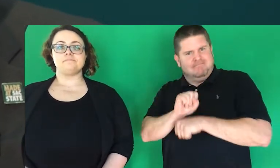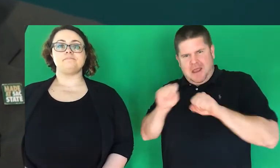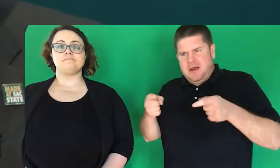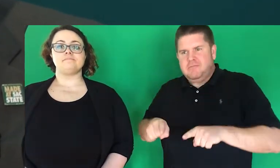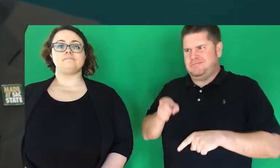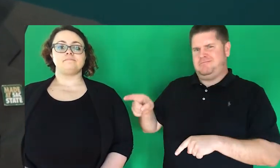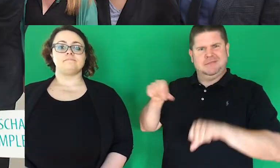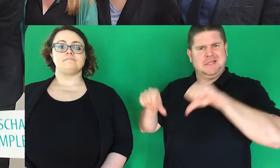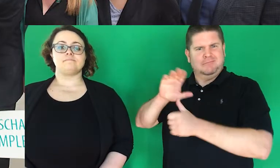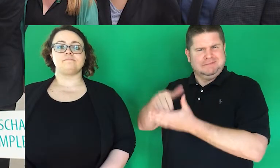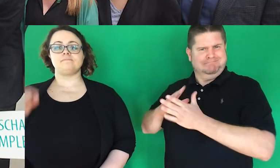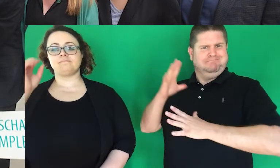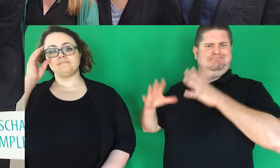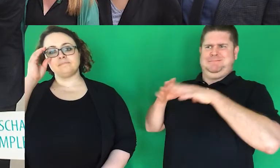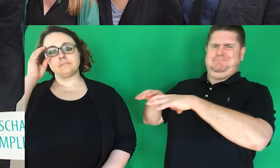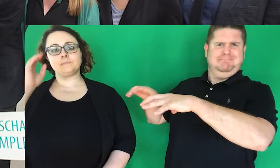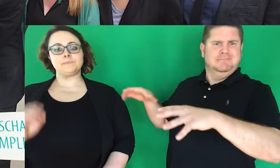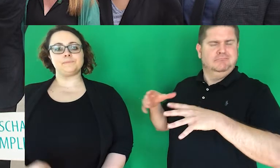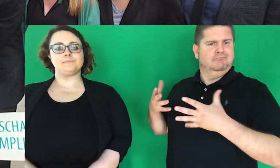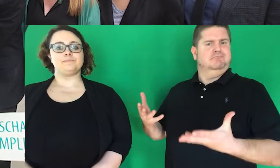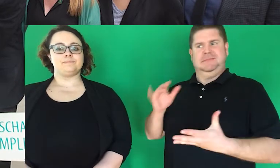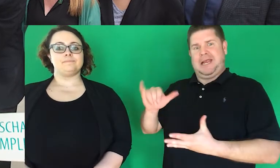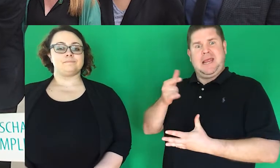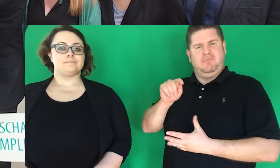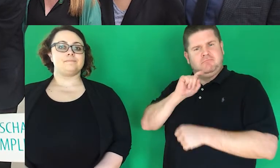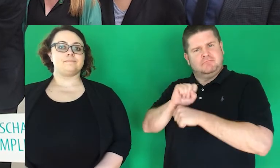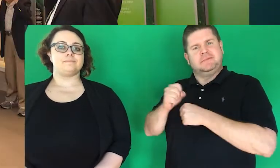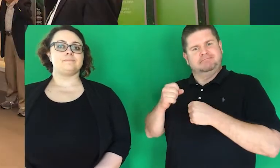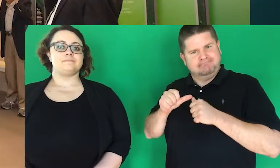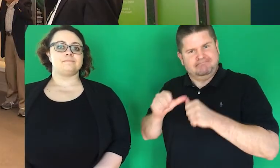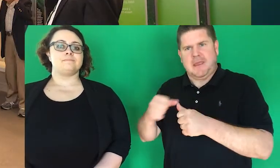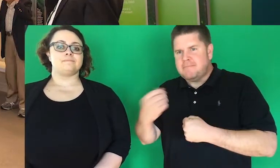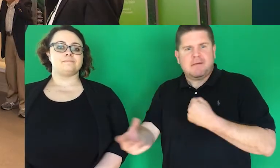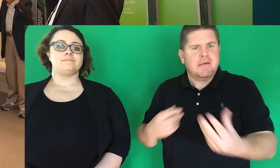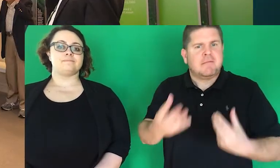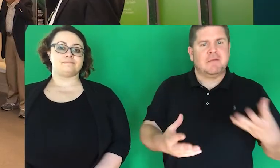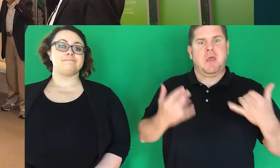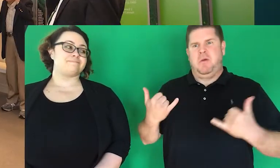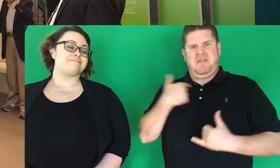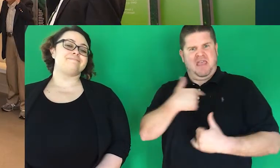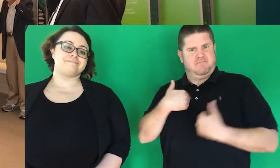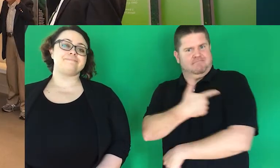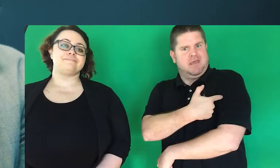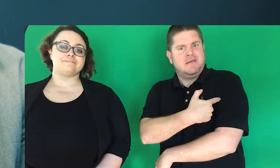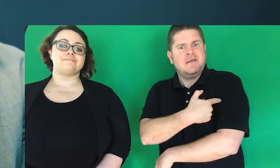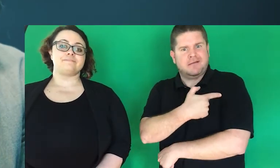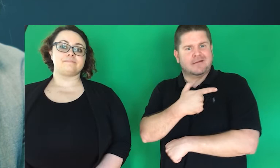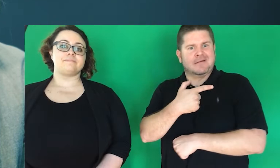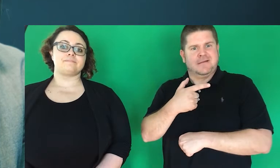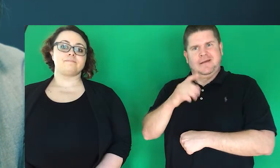The Shannon Science Complex, it's a gift that keeps on giving. Right now, we have a vaccination